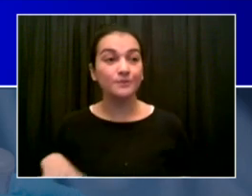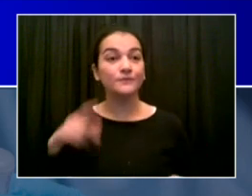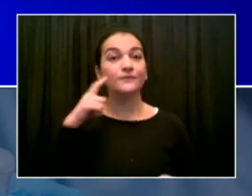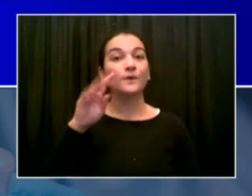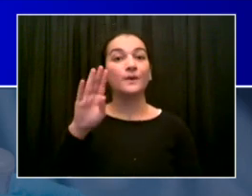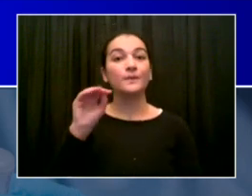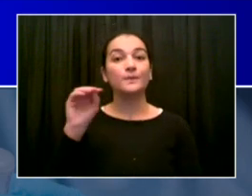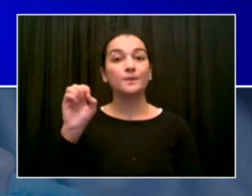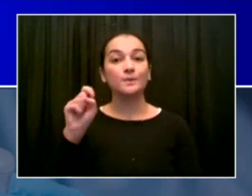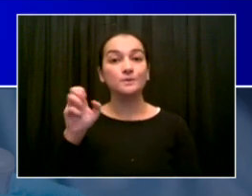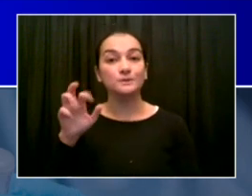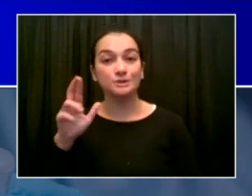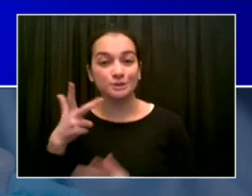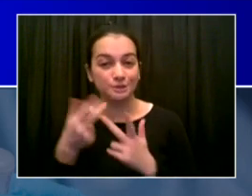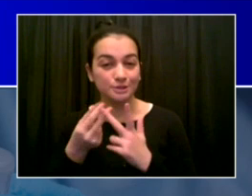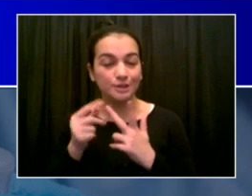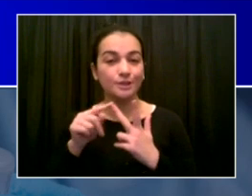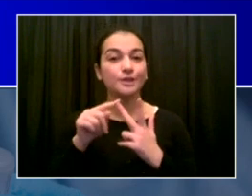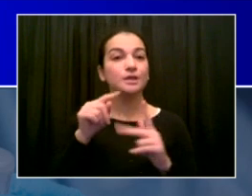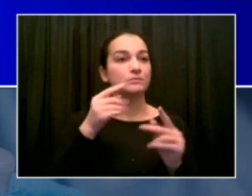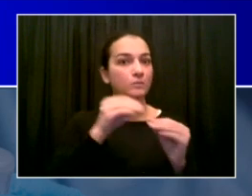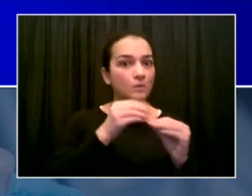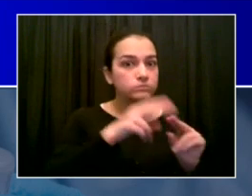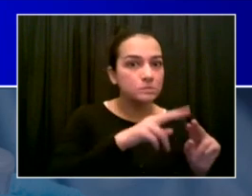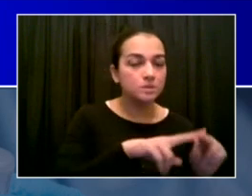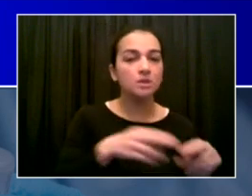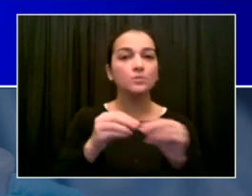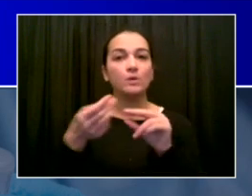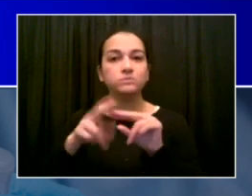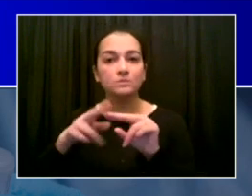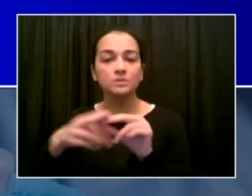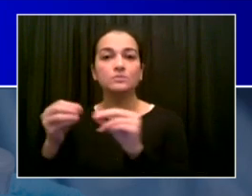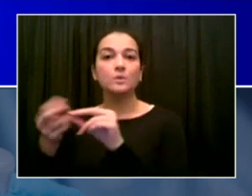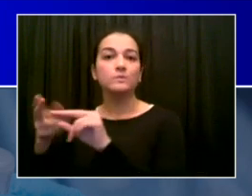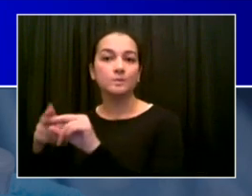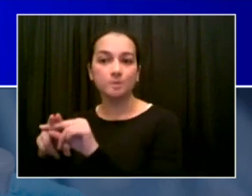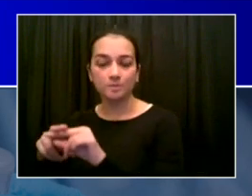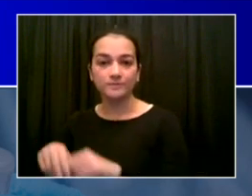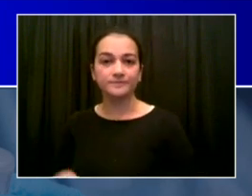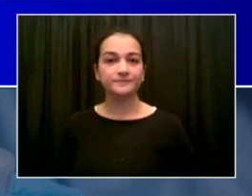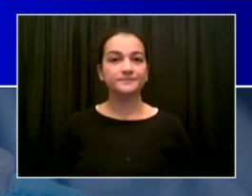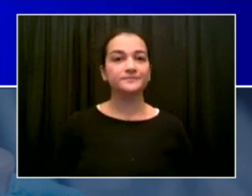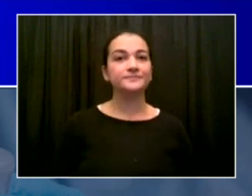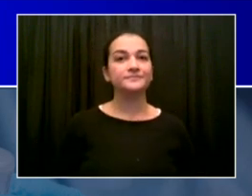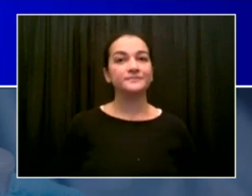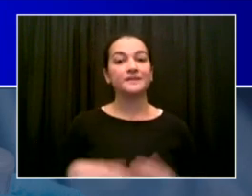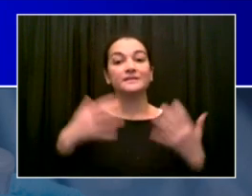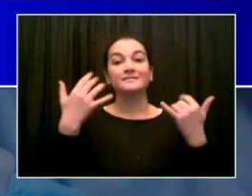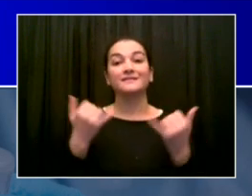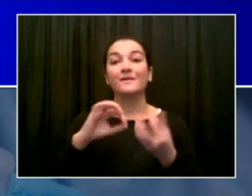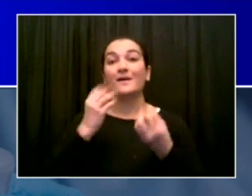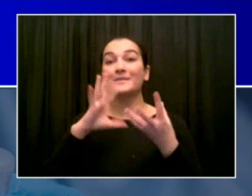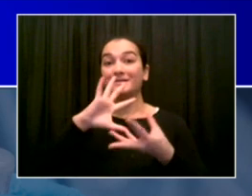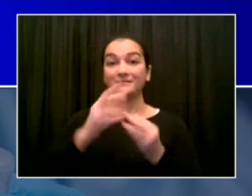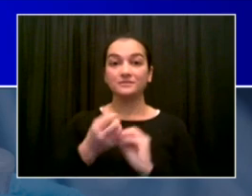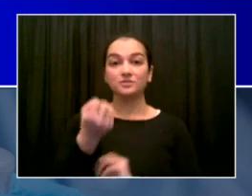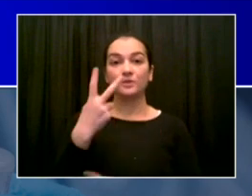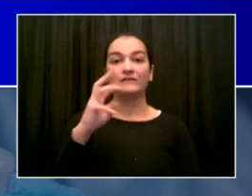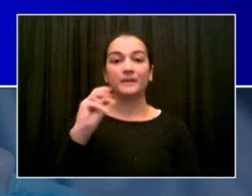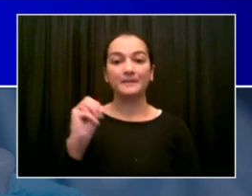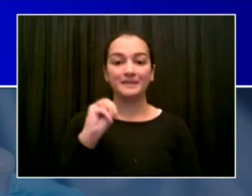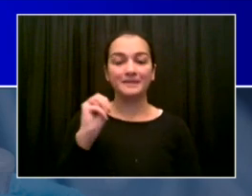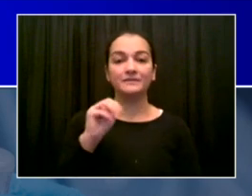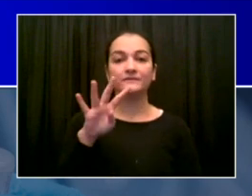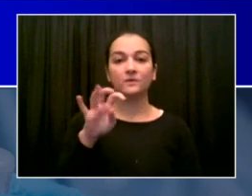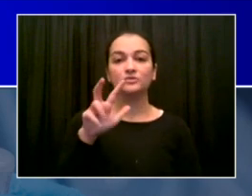impressively. We are well on our way now to 12.5 million vaccination doses administered to date,